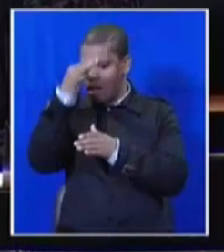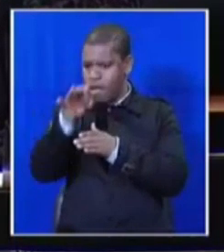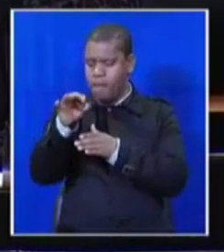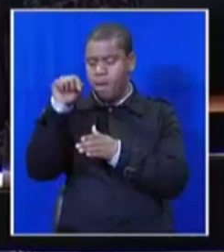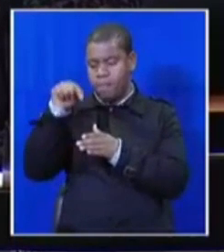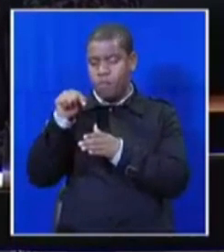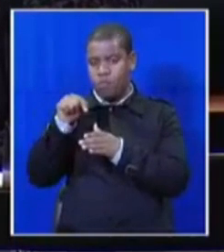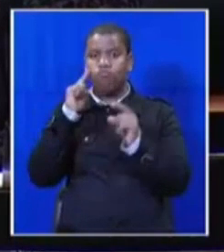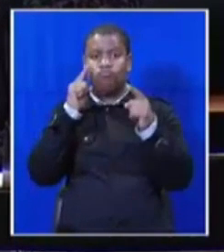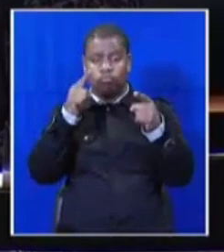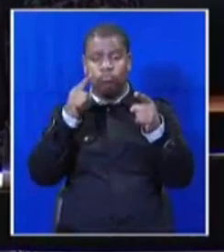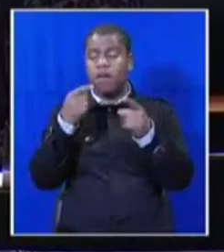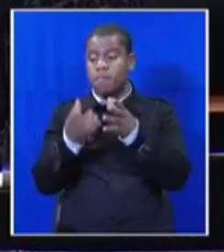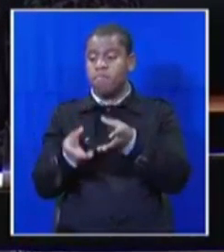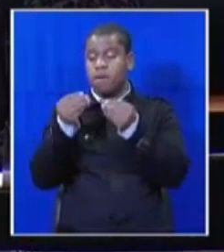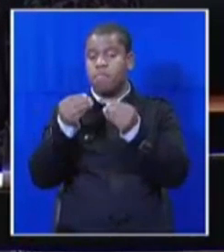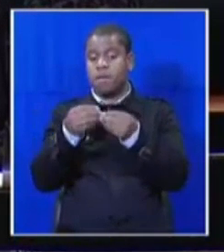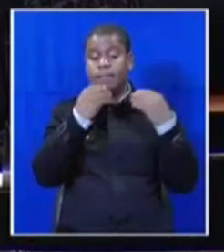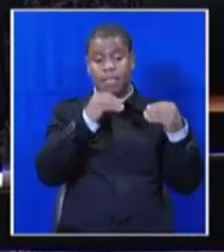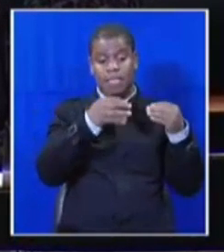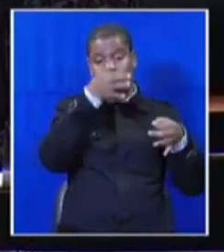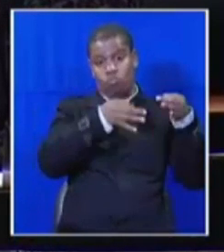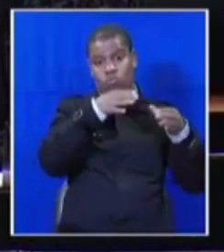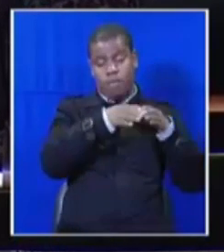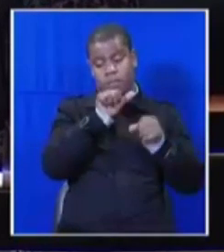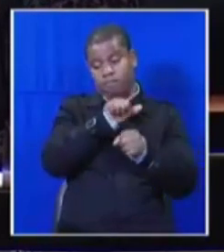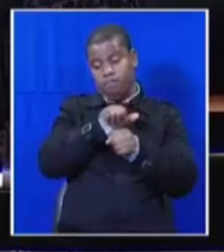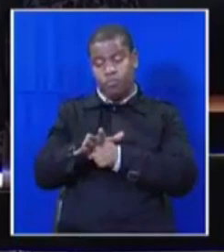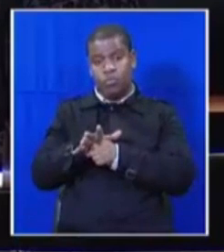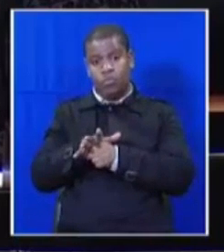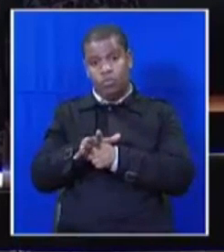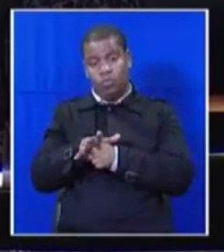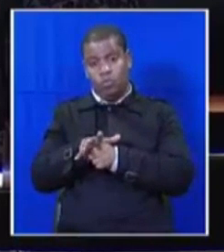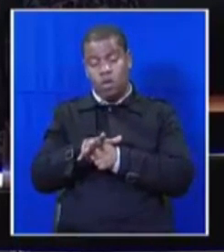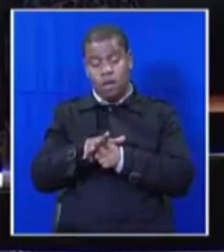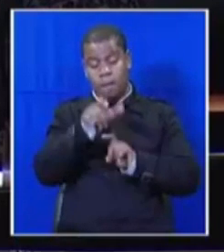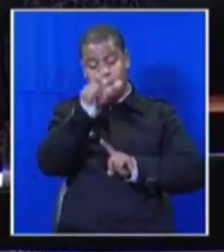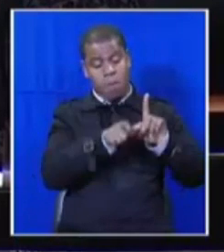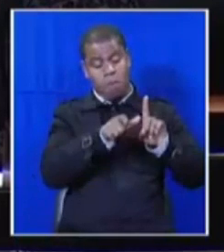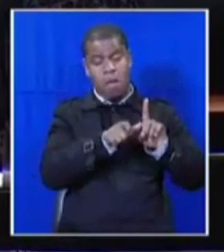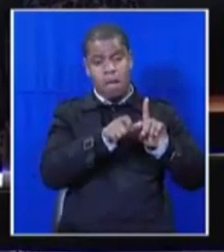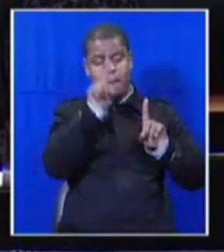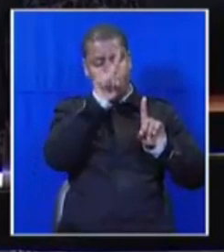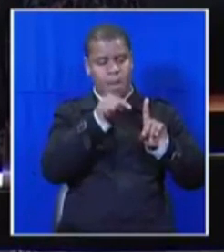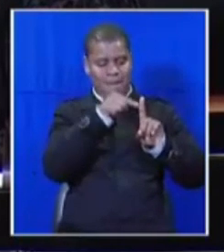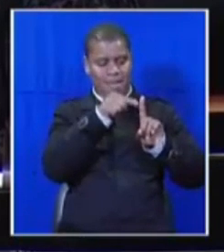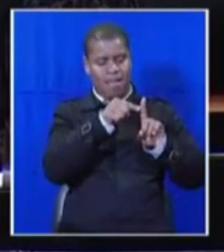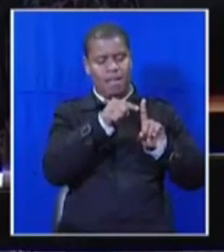with the influence of business politicians, in particular Mr. Cyril Ramaphosa,